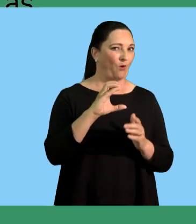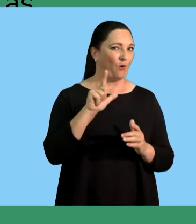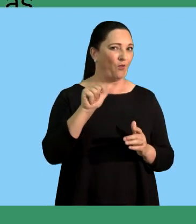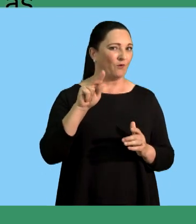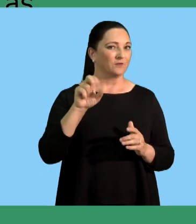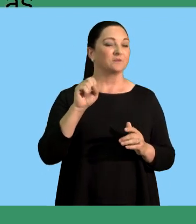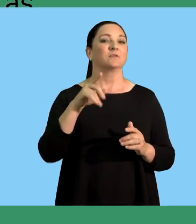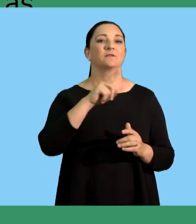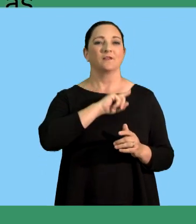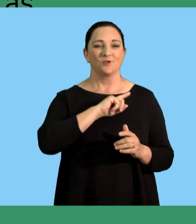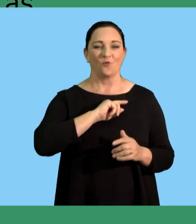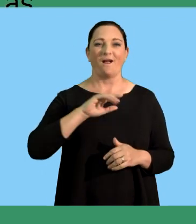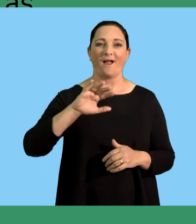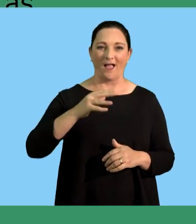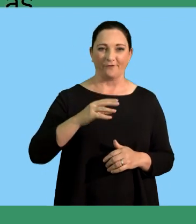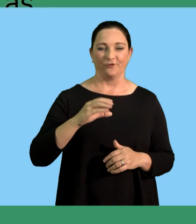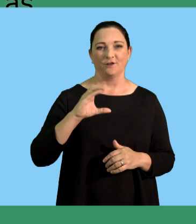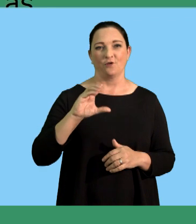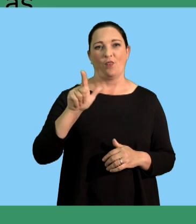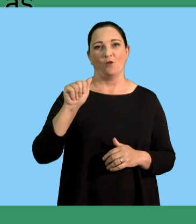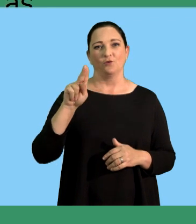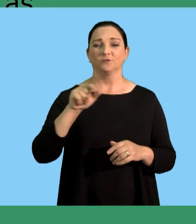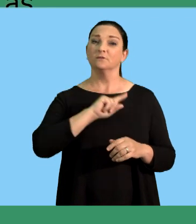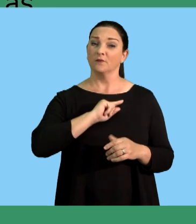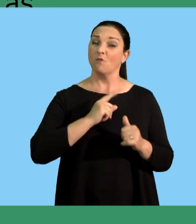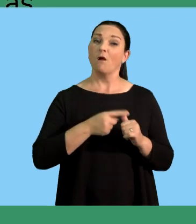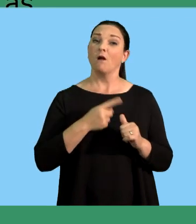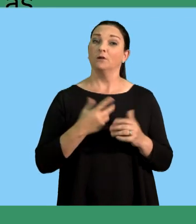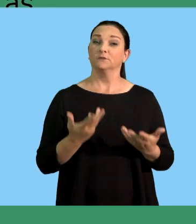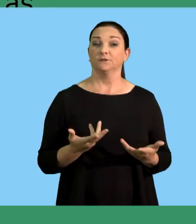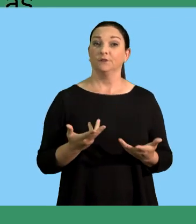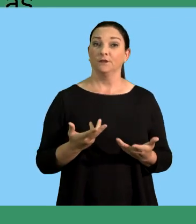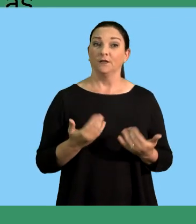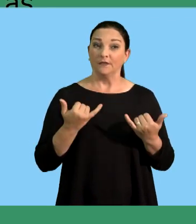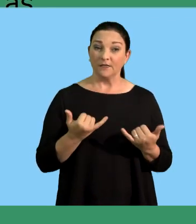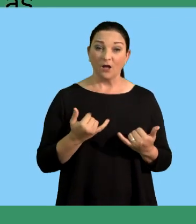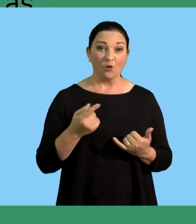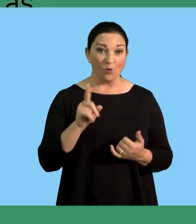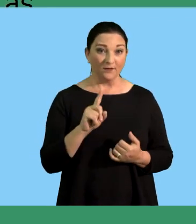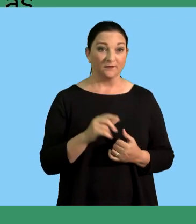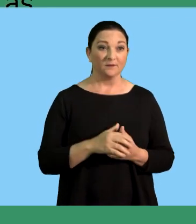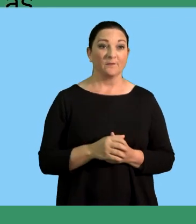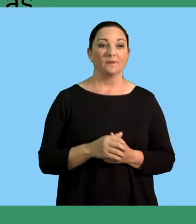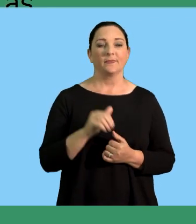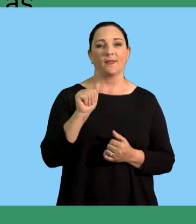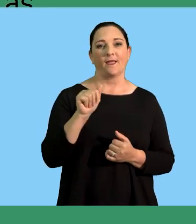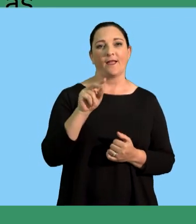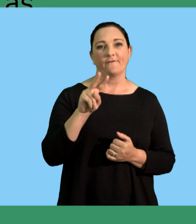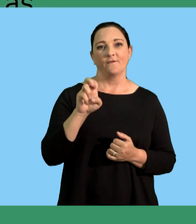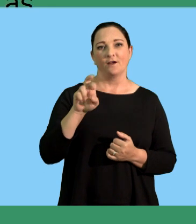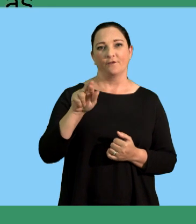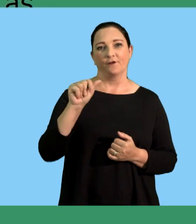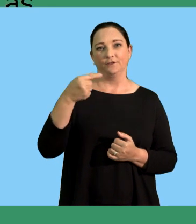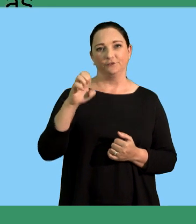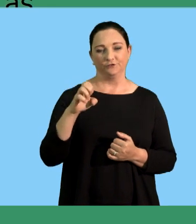be average clause. So that is how you answer the first question. So your answer here is supposed to be average